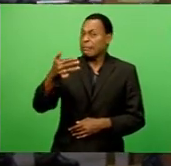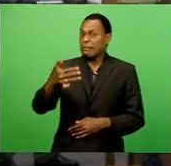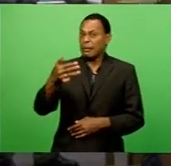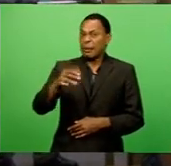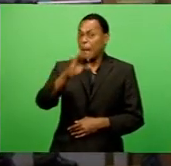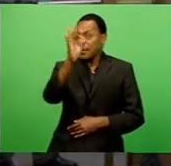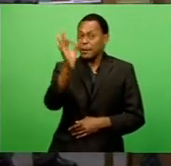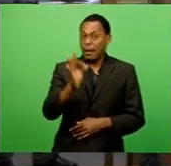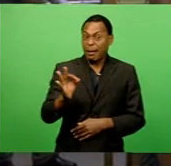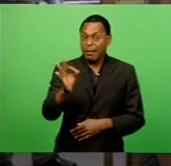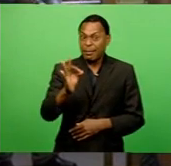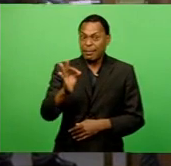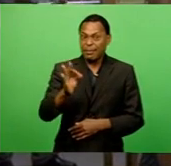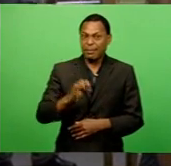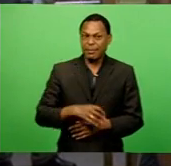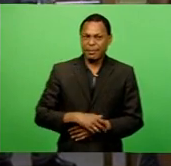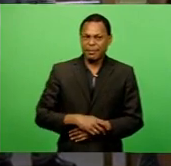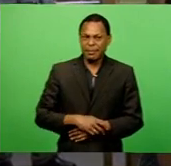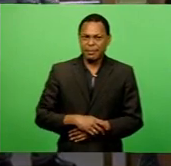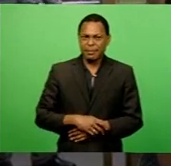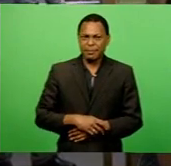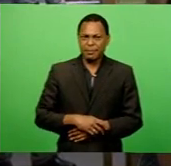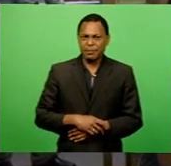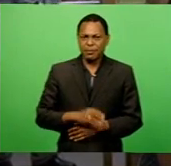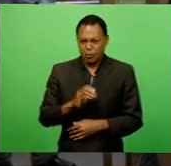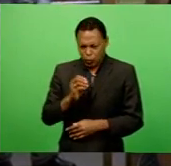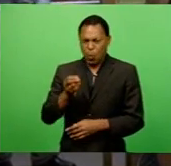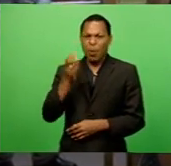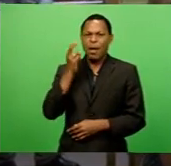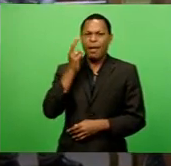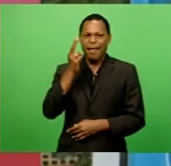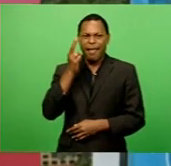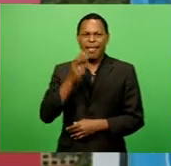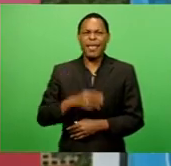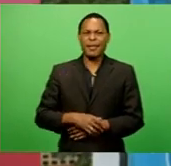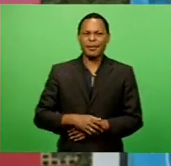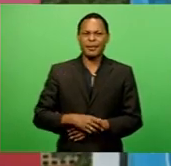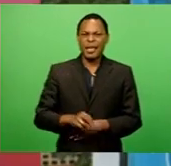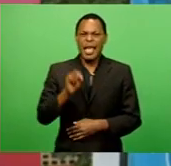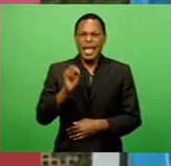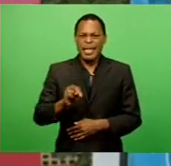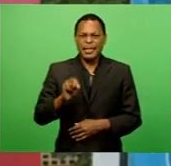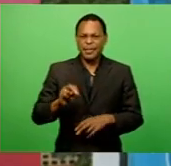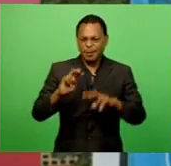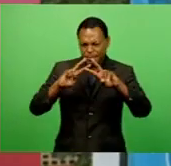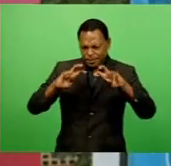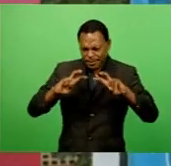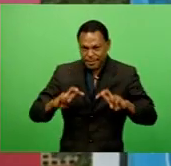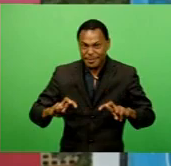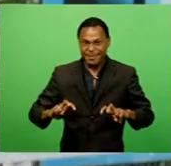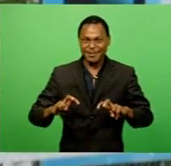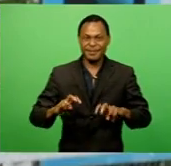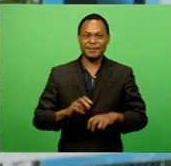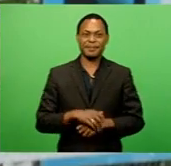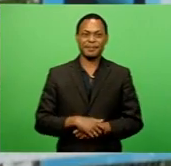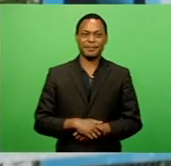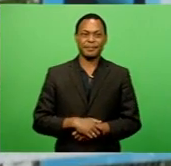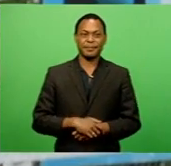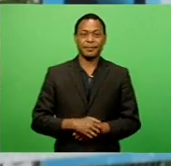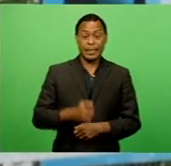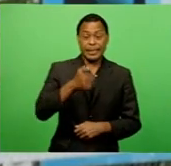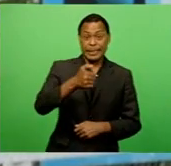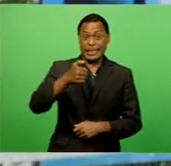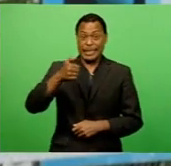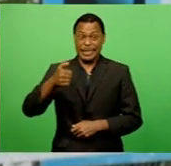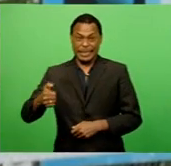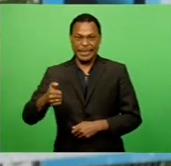18-19%. But again, as I said, we need to be able to do the step survey and do the data to be able to show that. 66